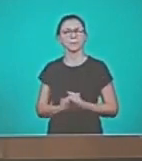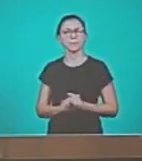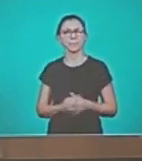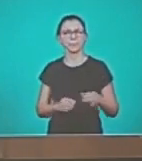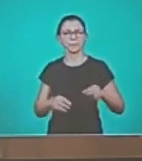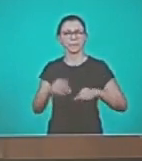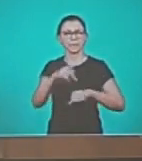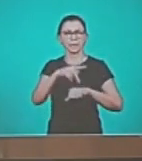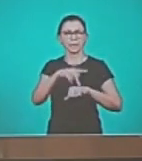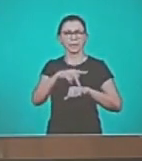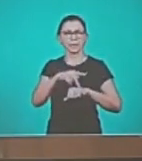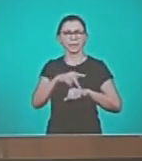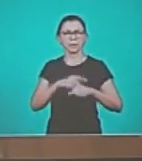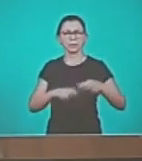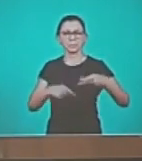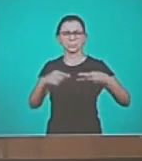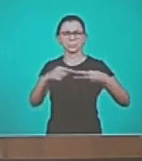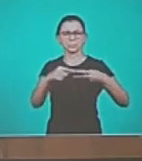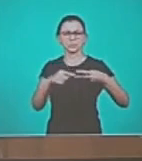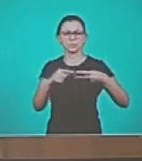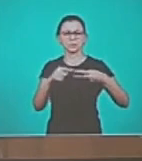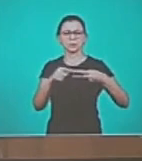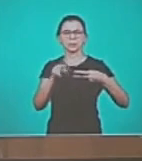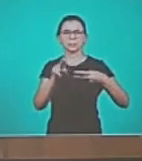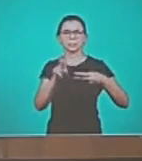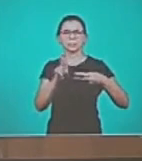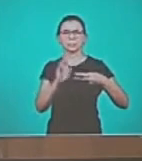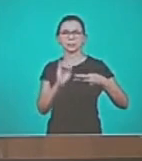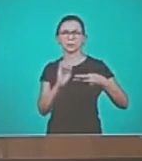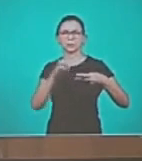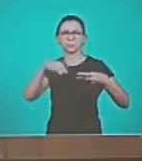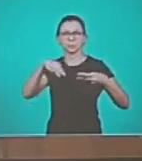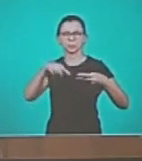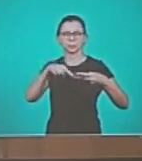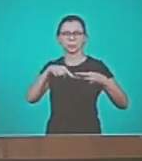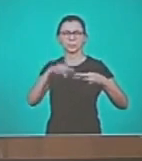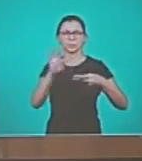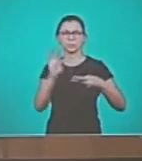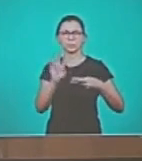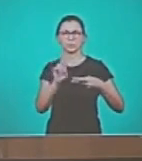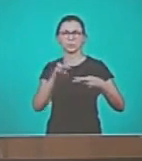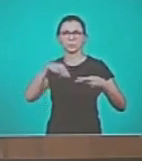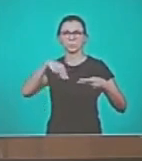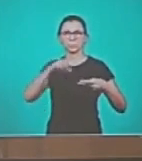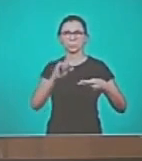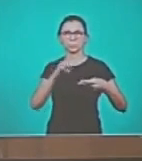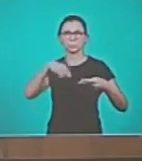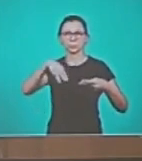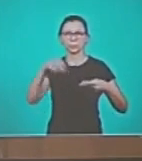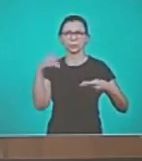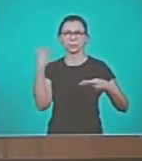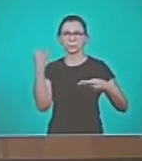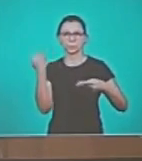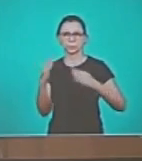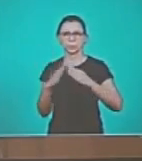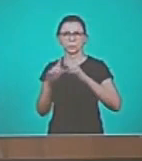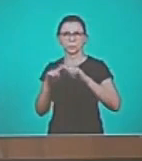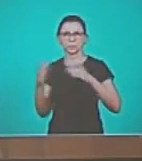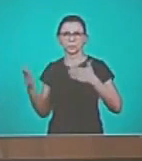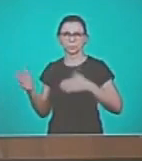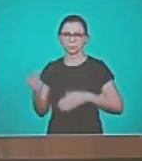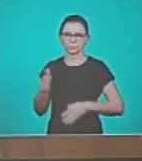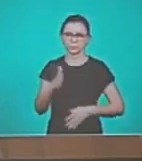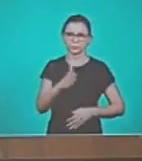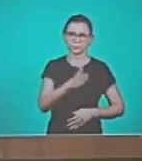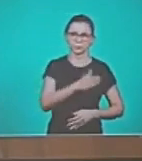the Urim and Tumim. We're going to share with the brethren something that may be interesting for the church in